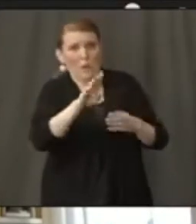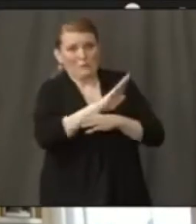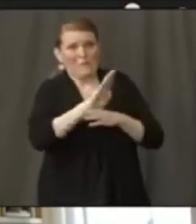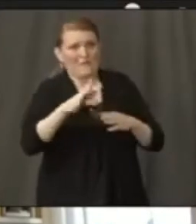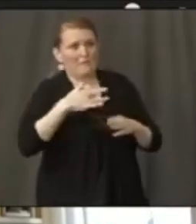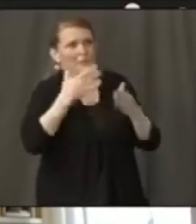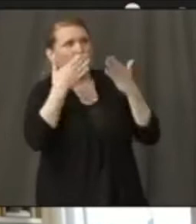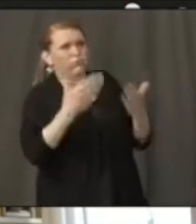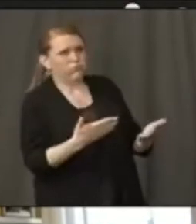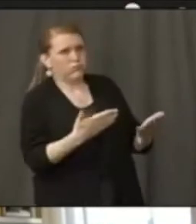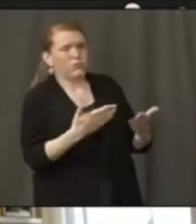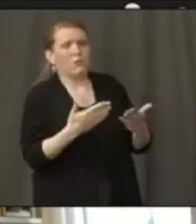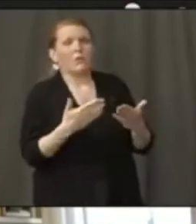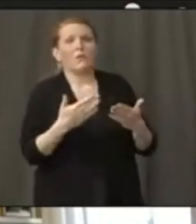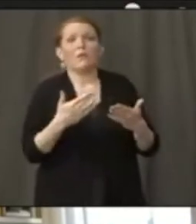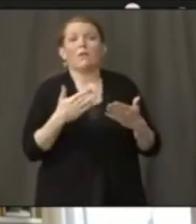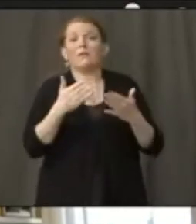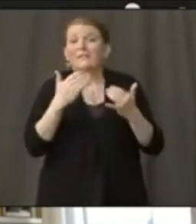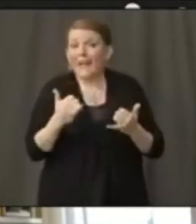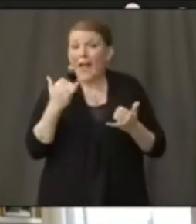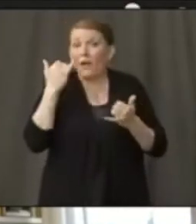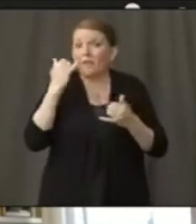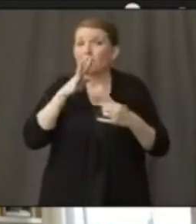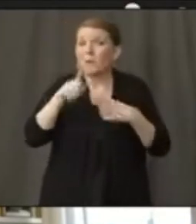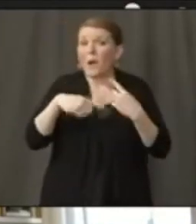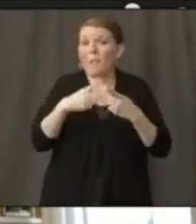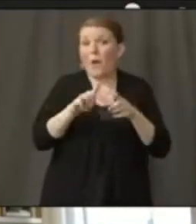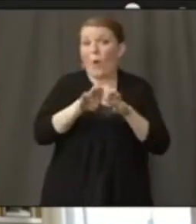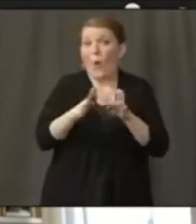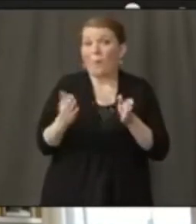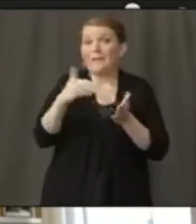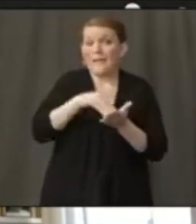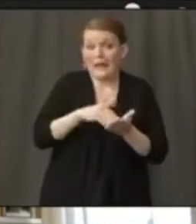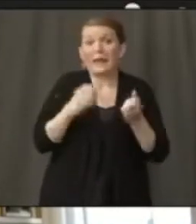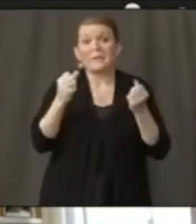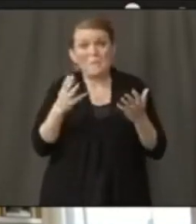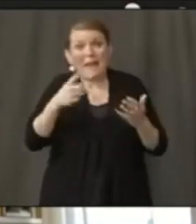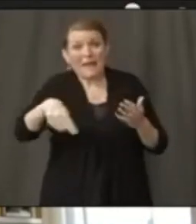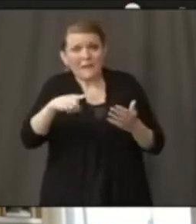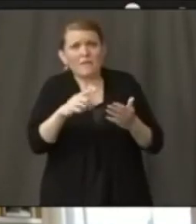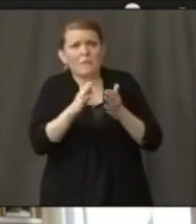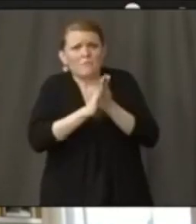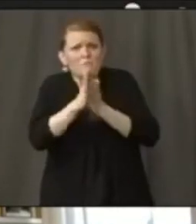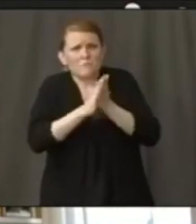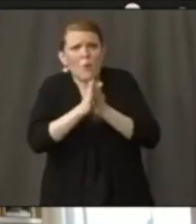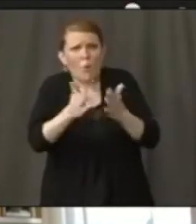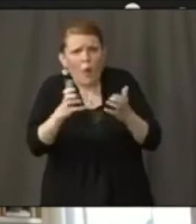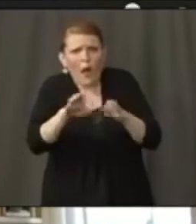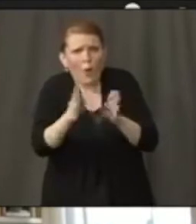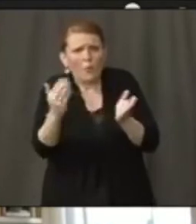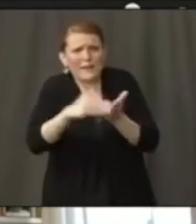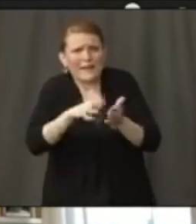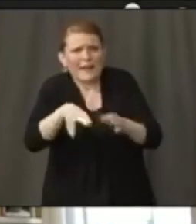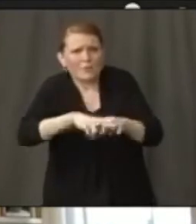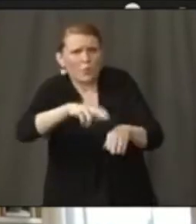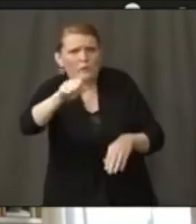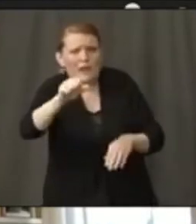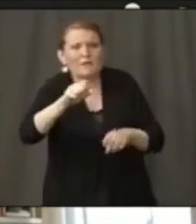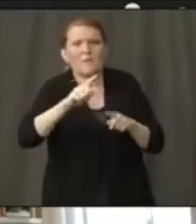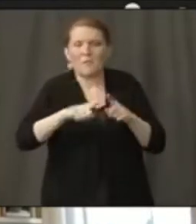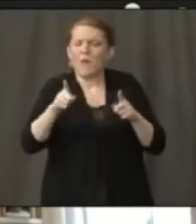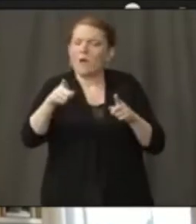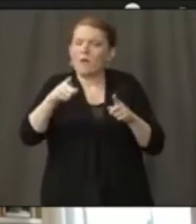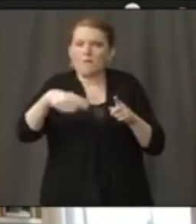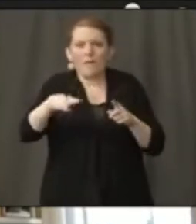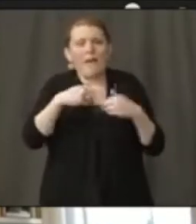path forward, there is also significant concerns that I'm hearing that really run the gamut. I think we're all hearing them. You know,